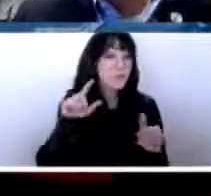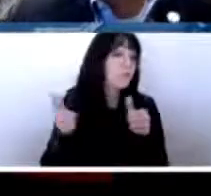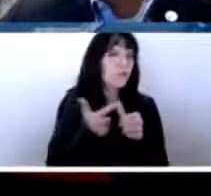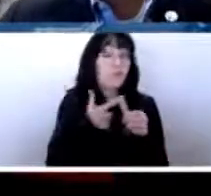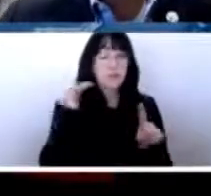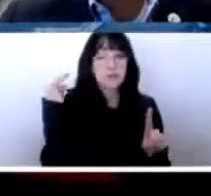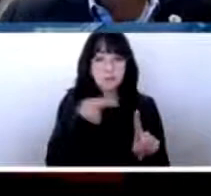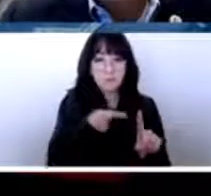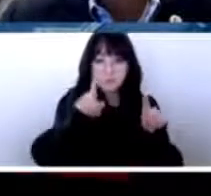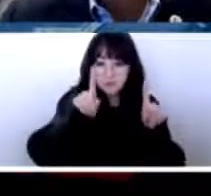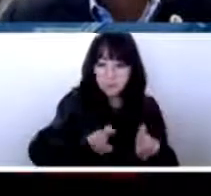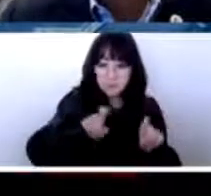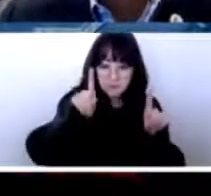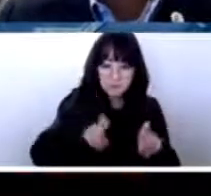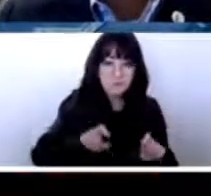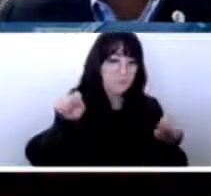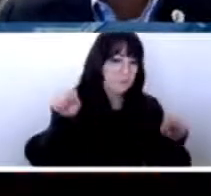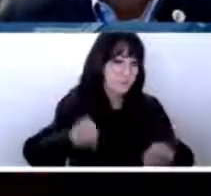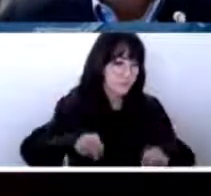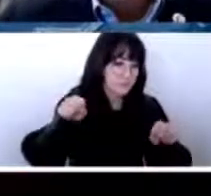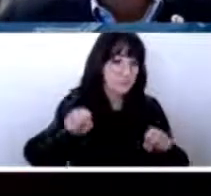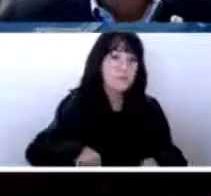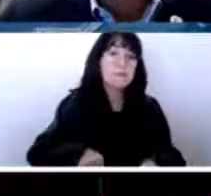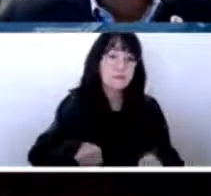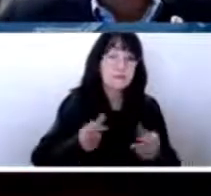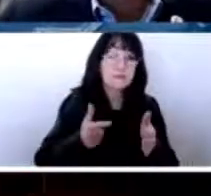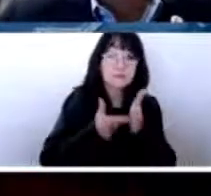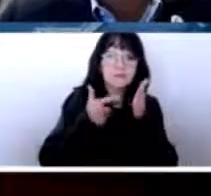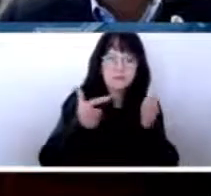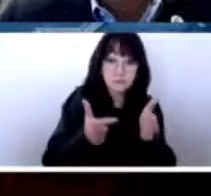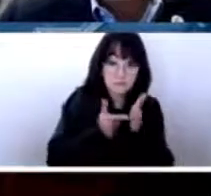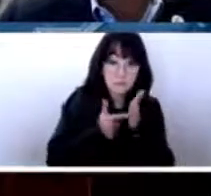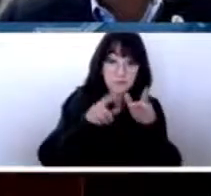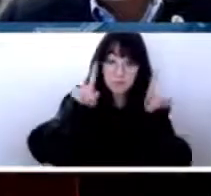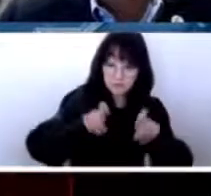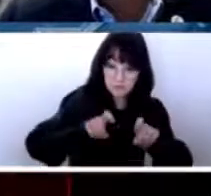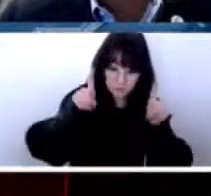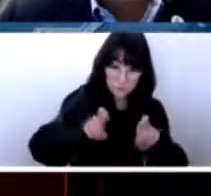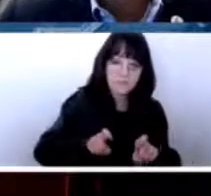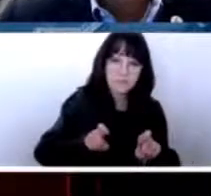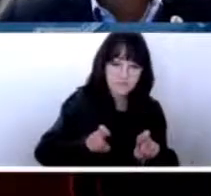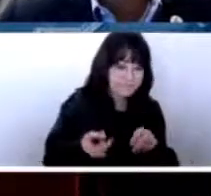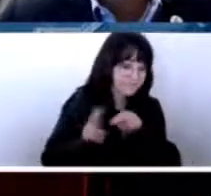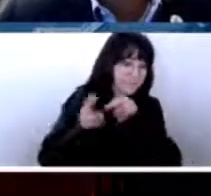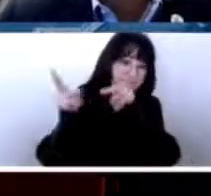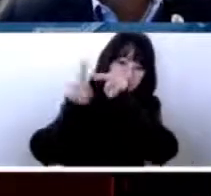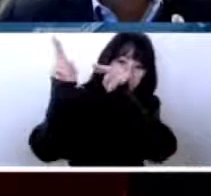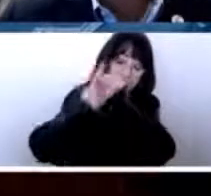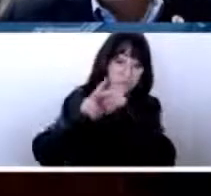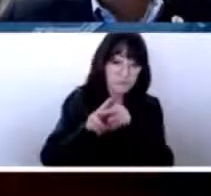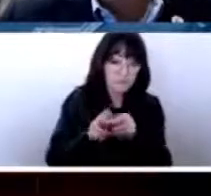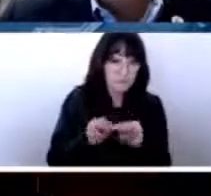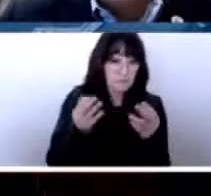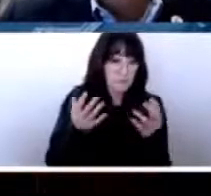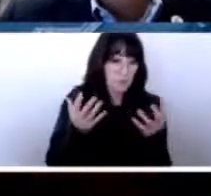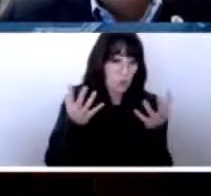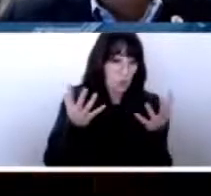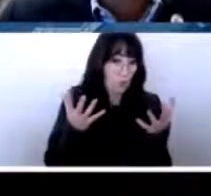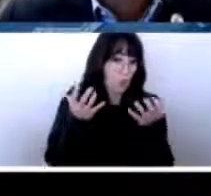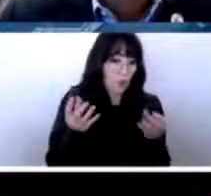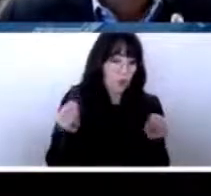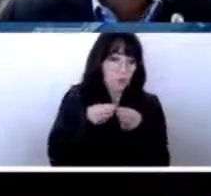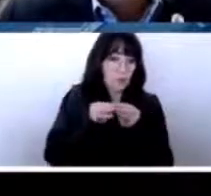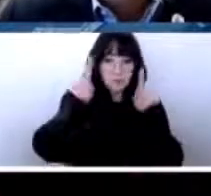off. Yes, the demand for testing has increased. Would we love to have more tests and more access? Absolutely, but I think we also have a